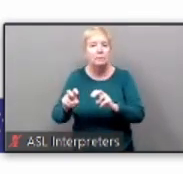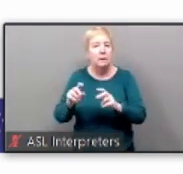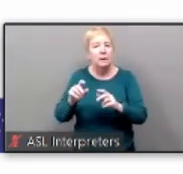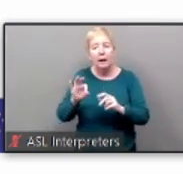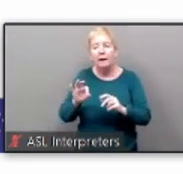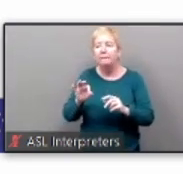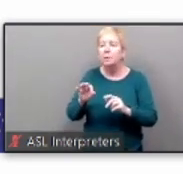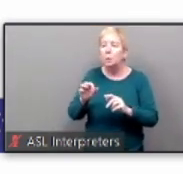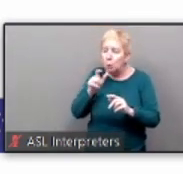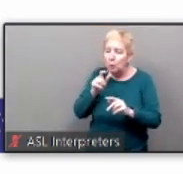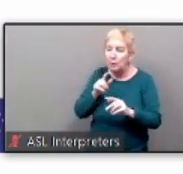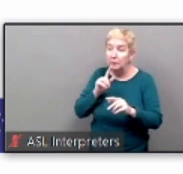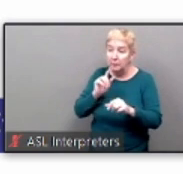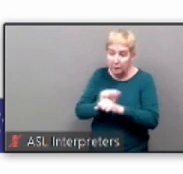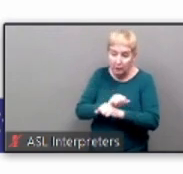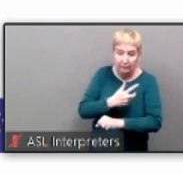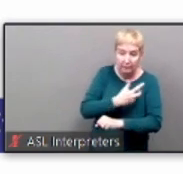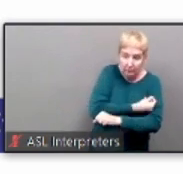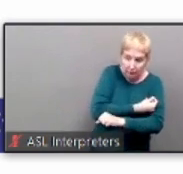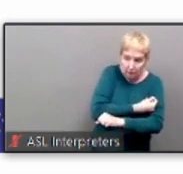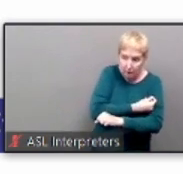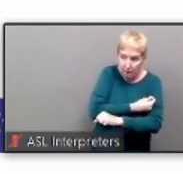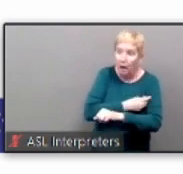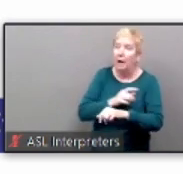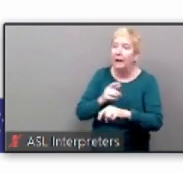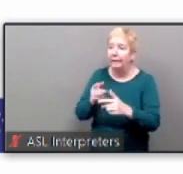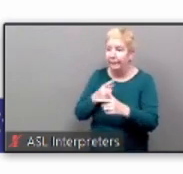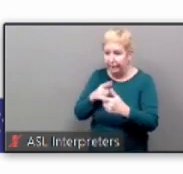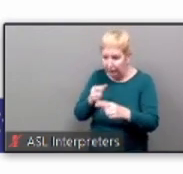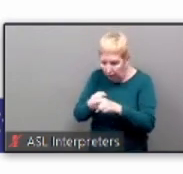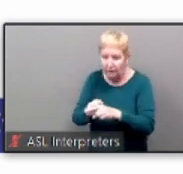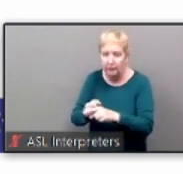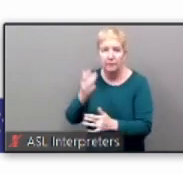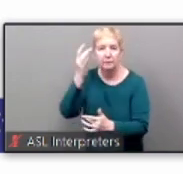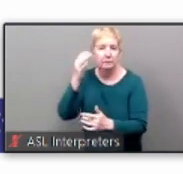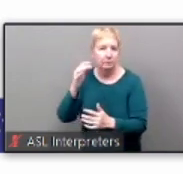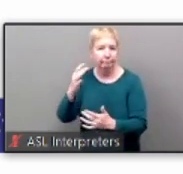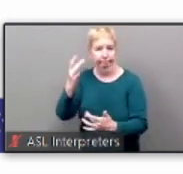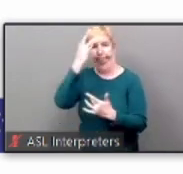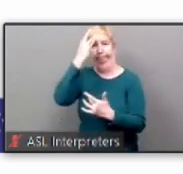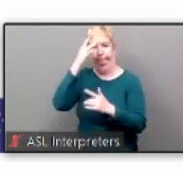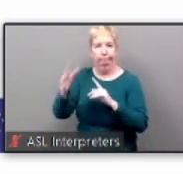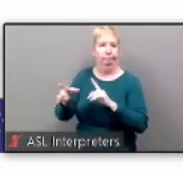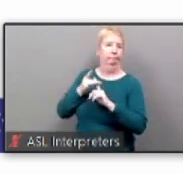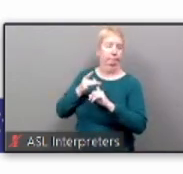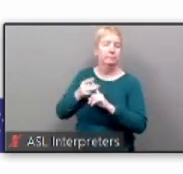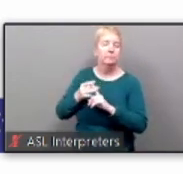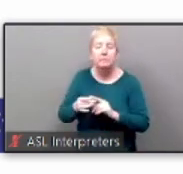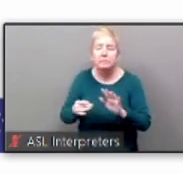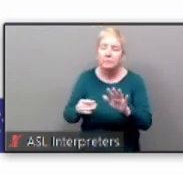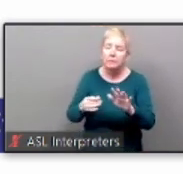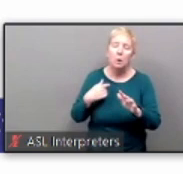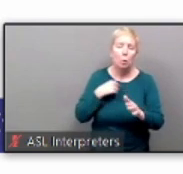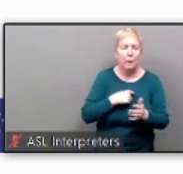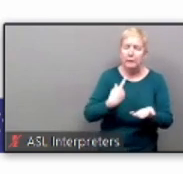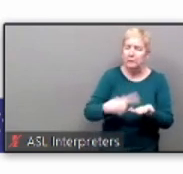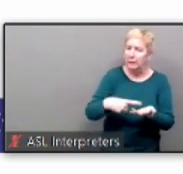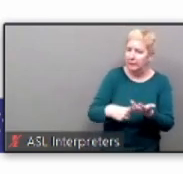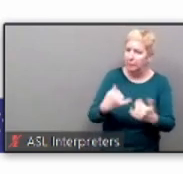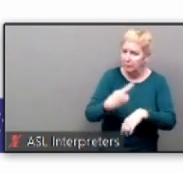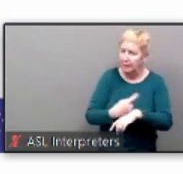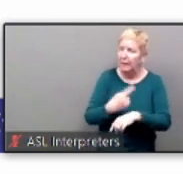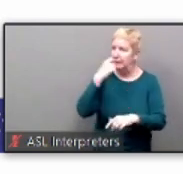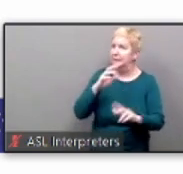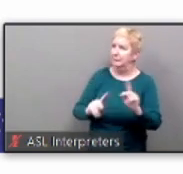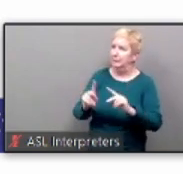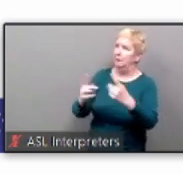vaccine breakthrough infections. We are highlighting this topic today because there have been a few questions